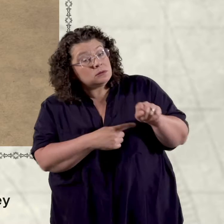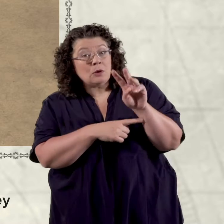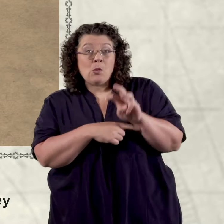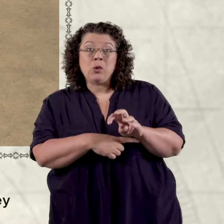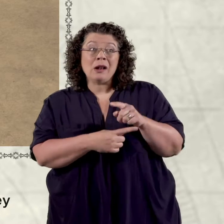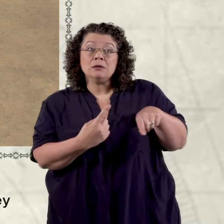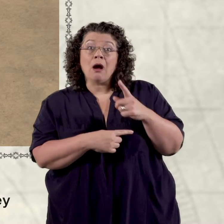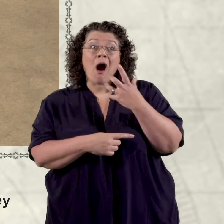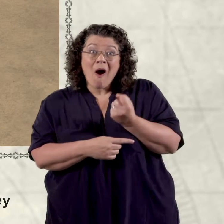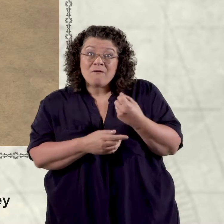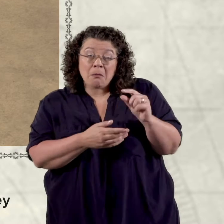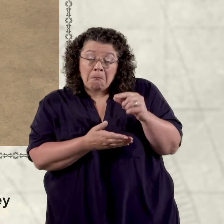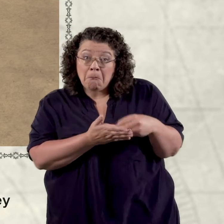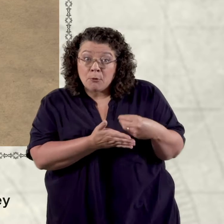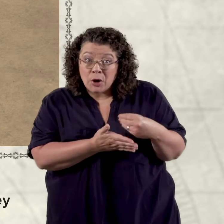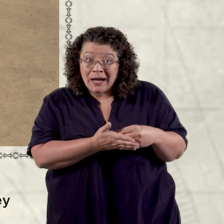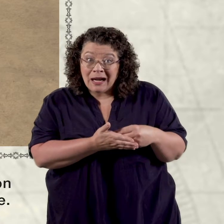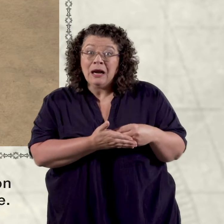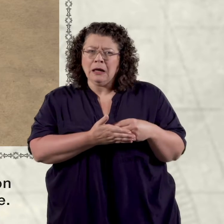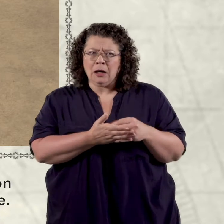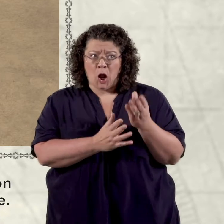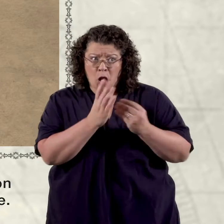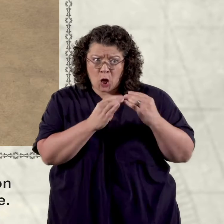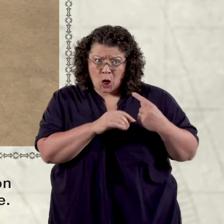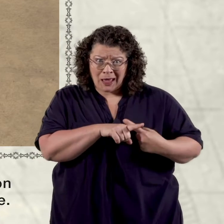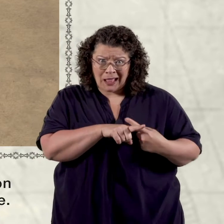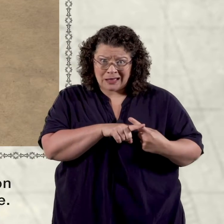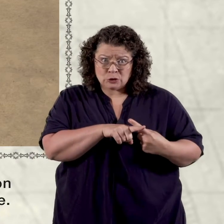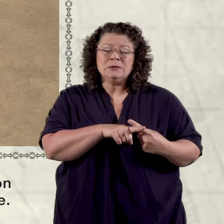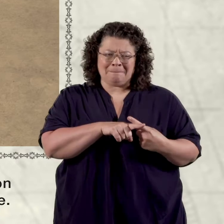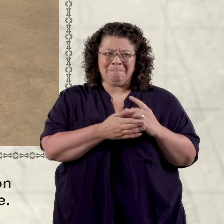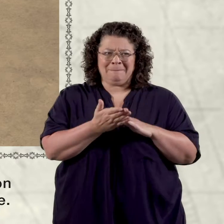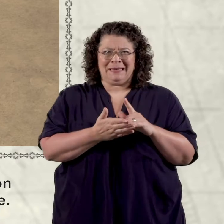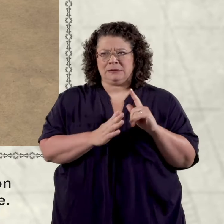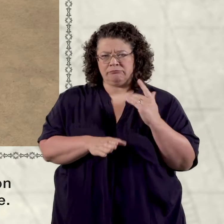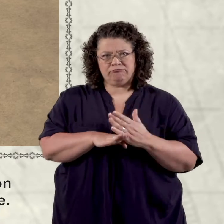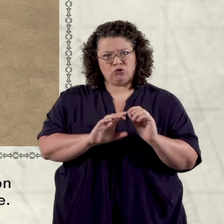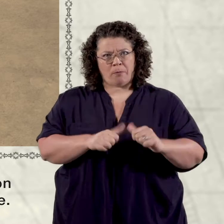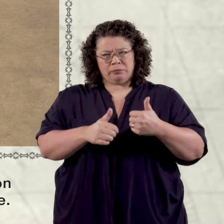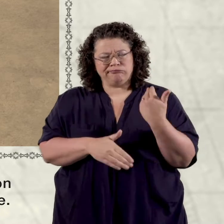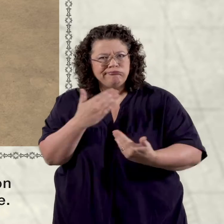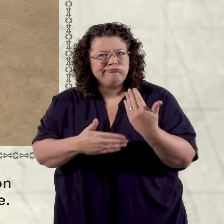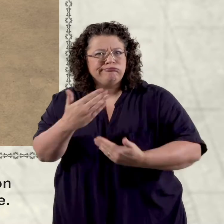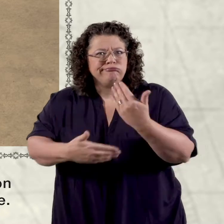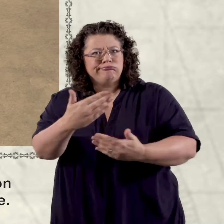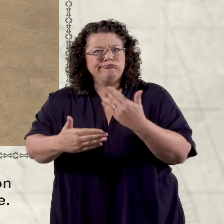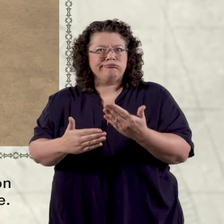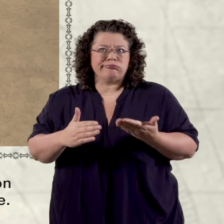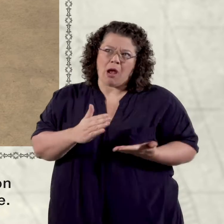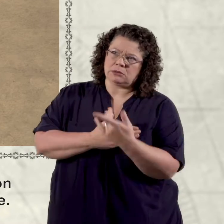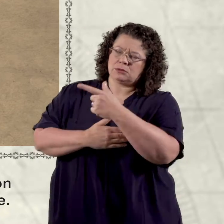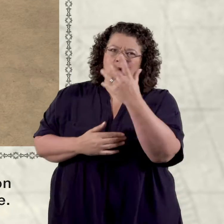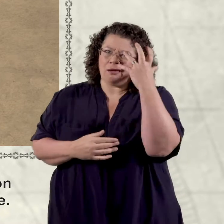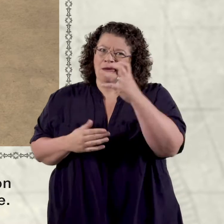many people in Wales who had a little bit of money learnt a little bit of English to get on the world under Henry VIII,